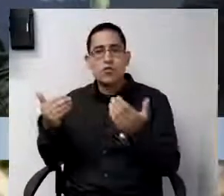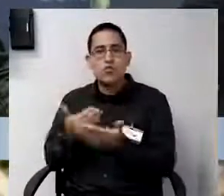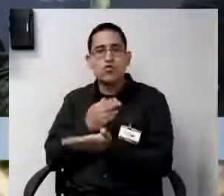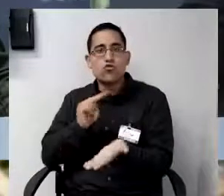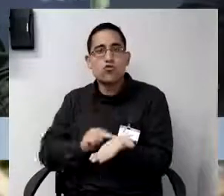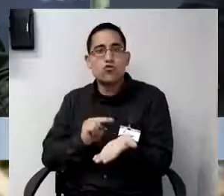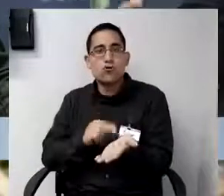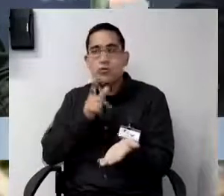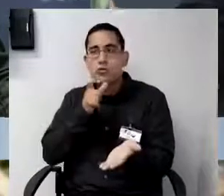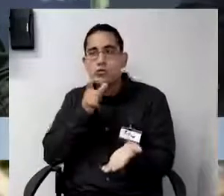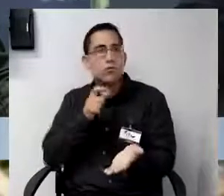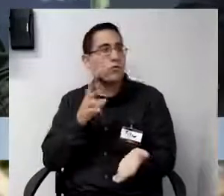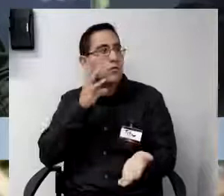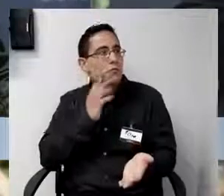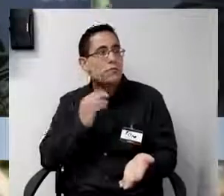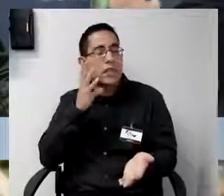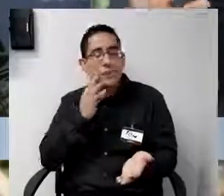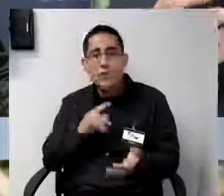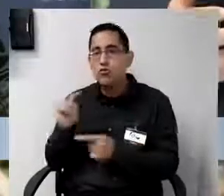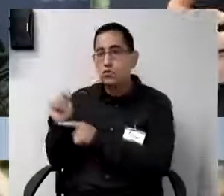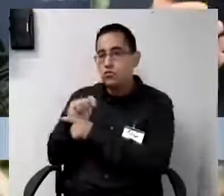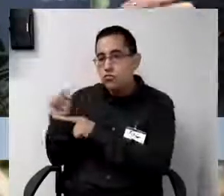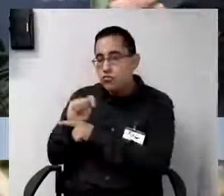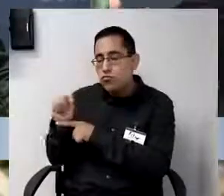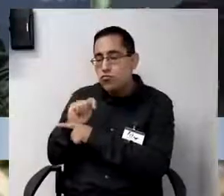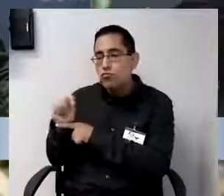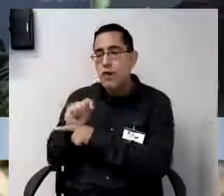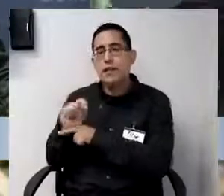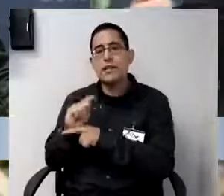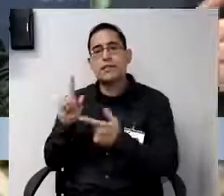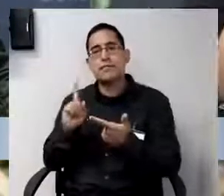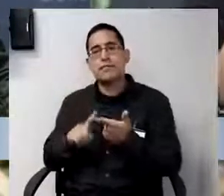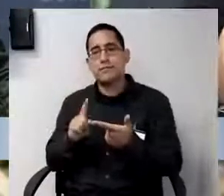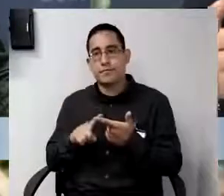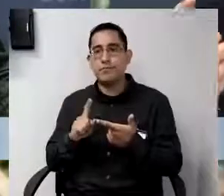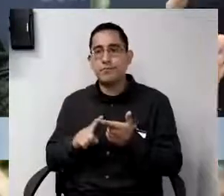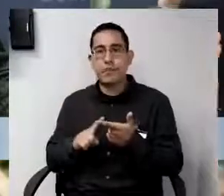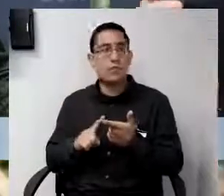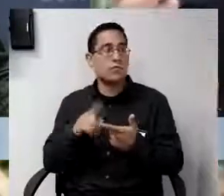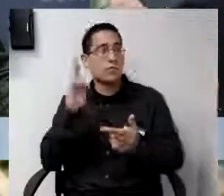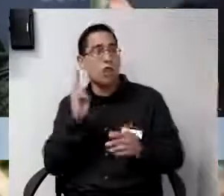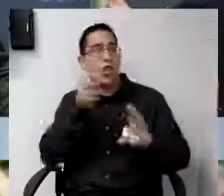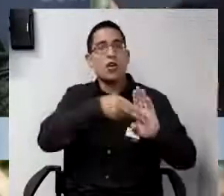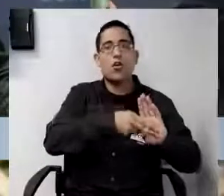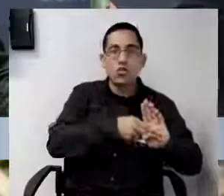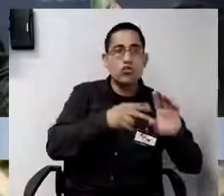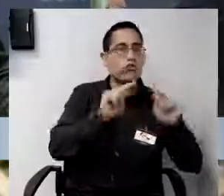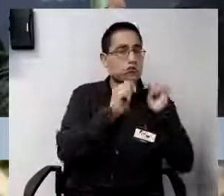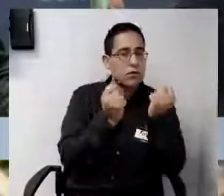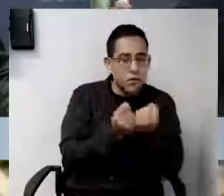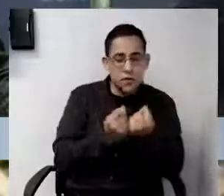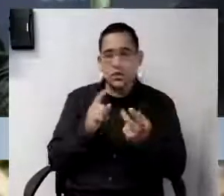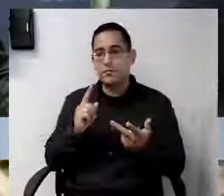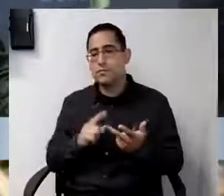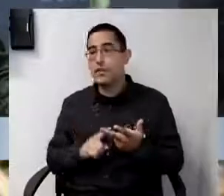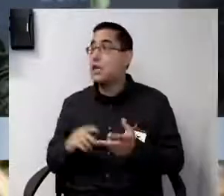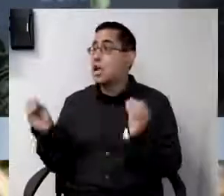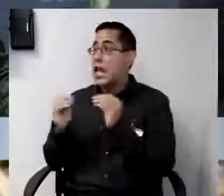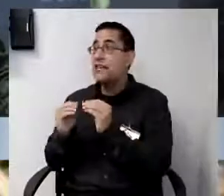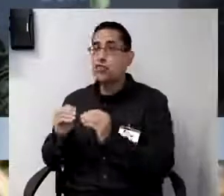going through training right now. They're being onboarded, many more in the pipeline, and that's a very positive